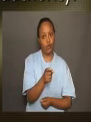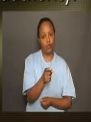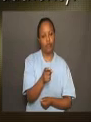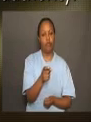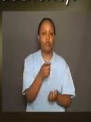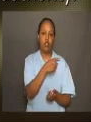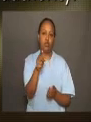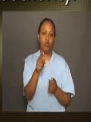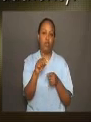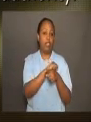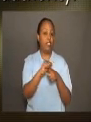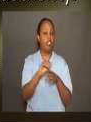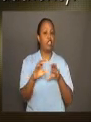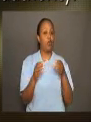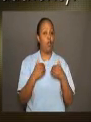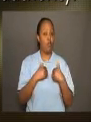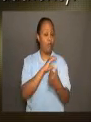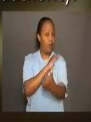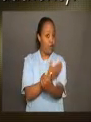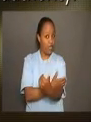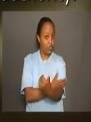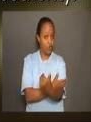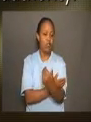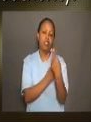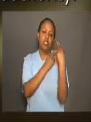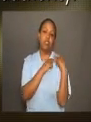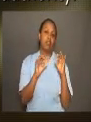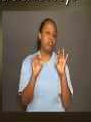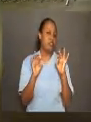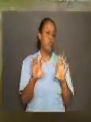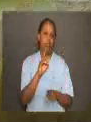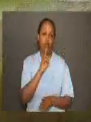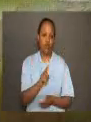they are exercising power without authority.